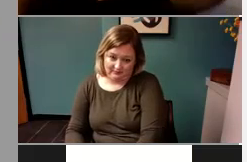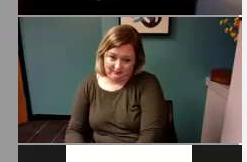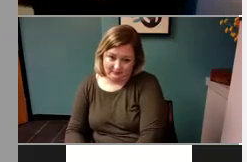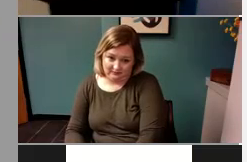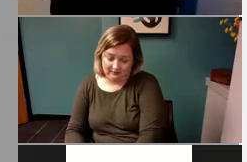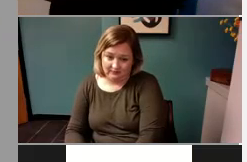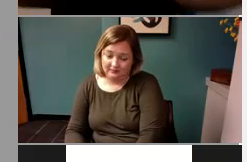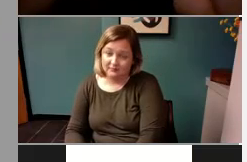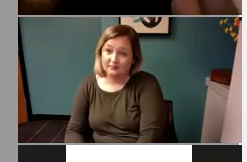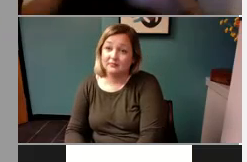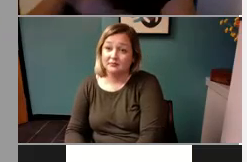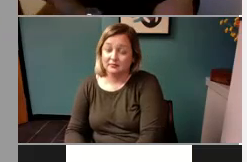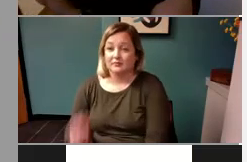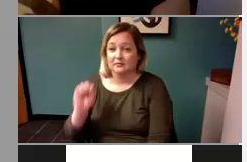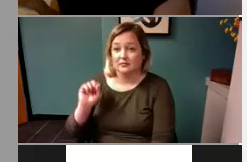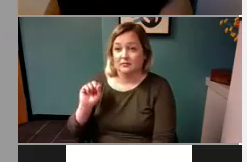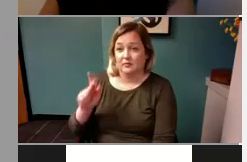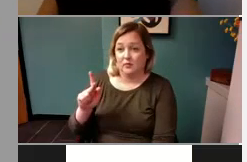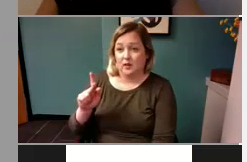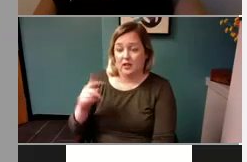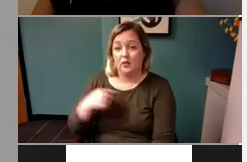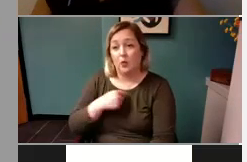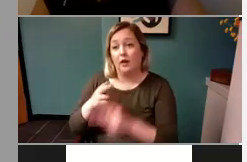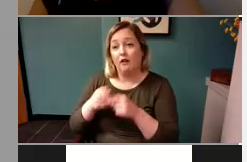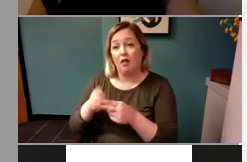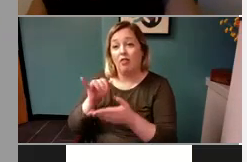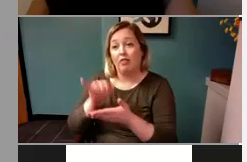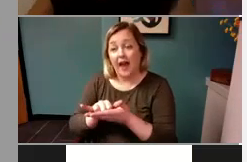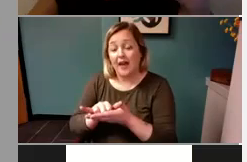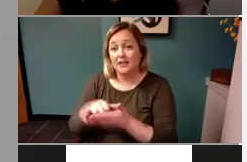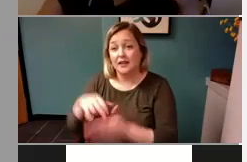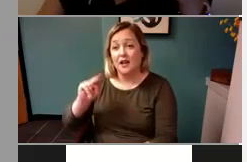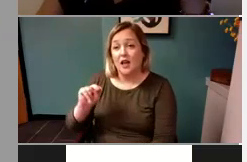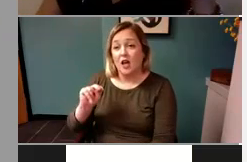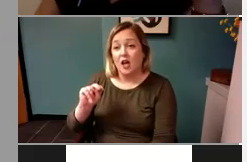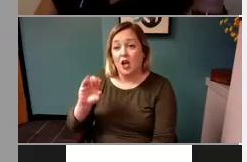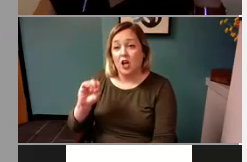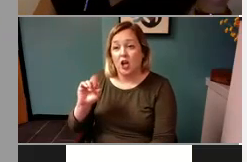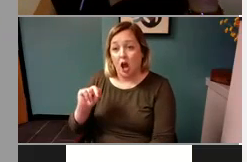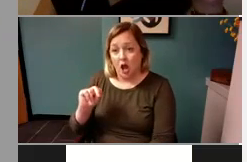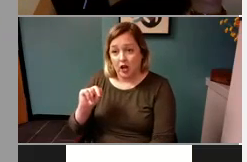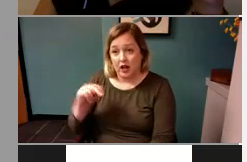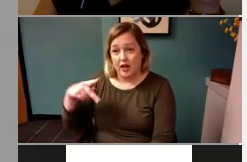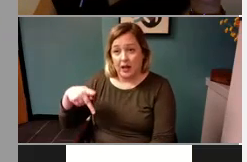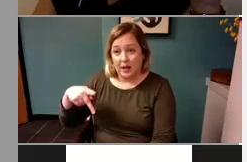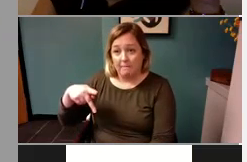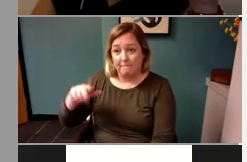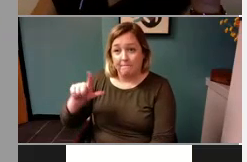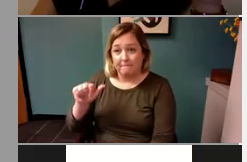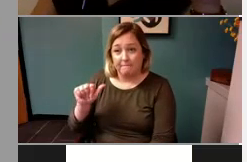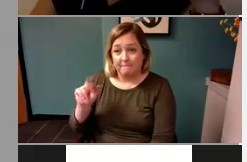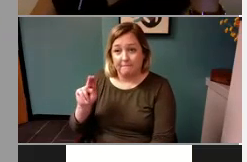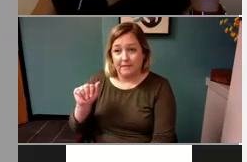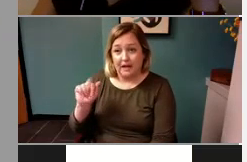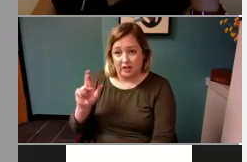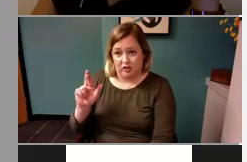Okay, so we call that non-planar graphs, right? So now coming back to the original